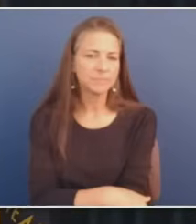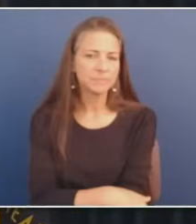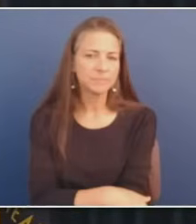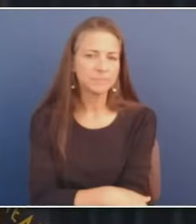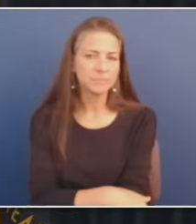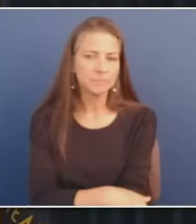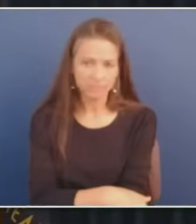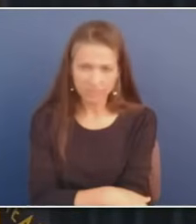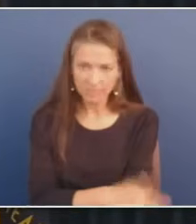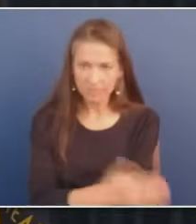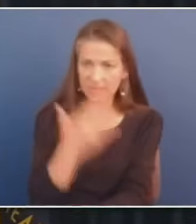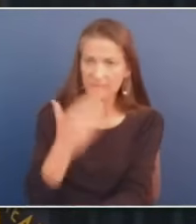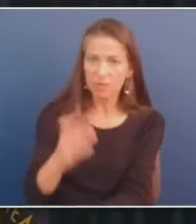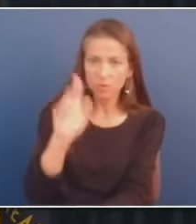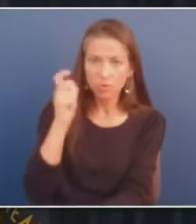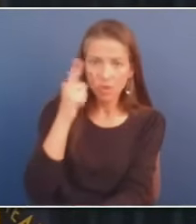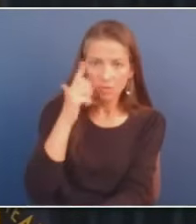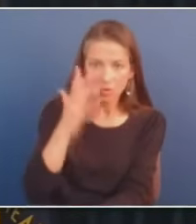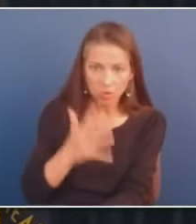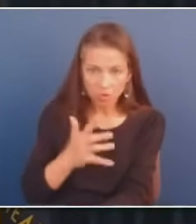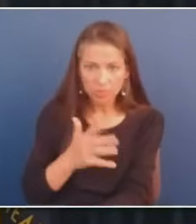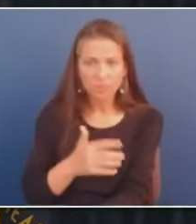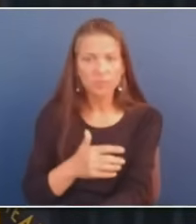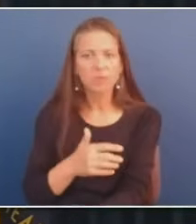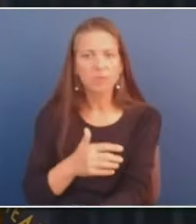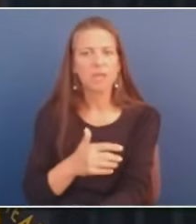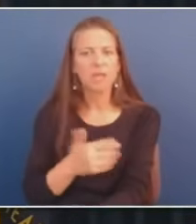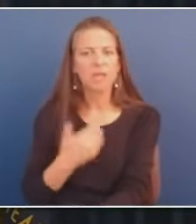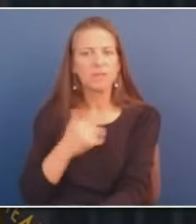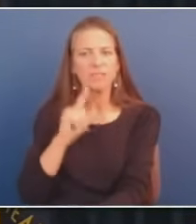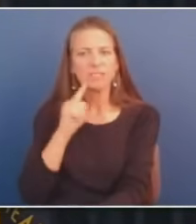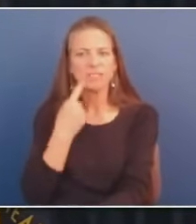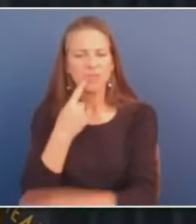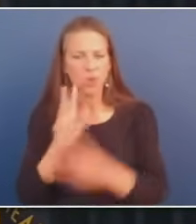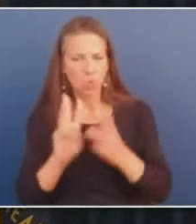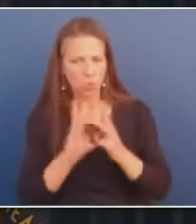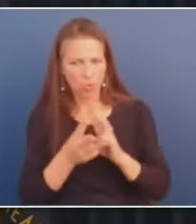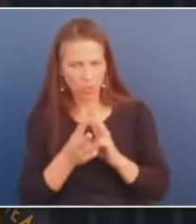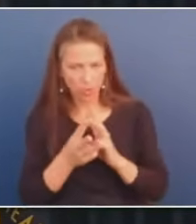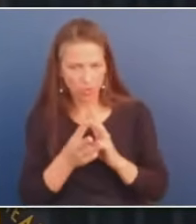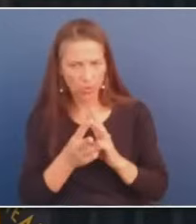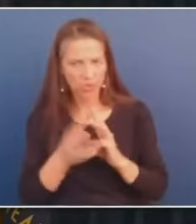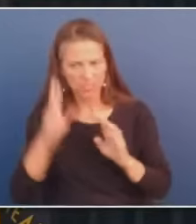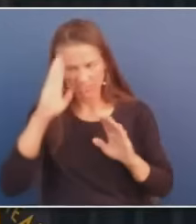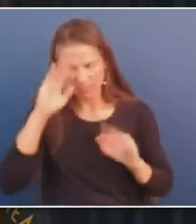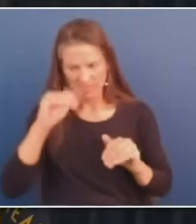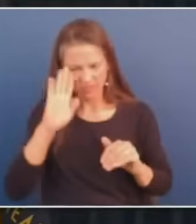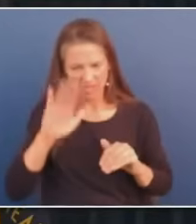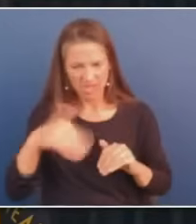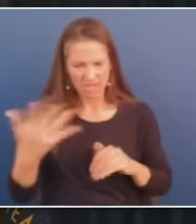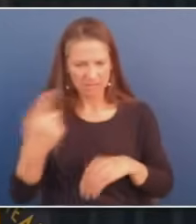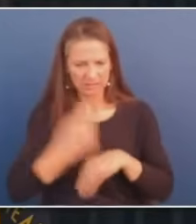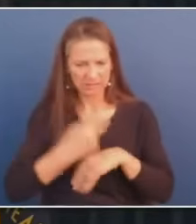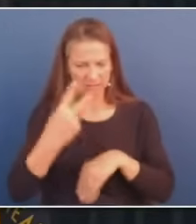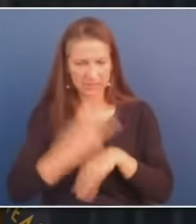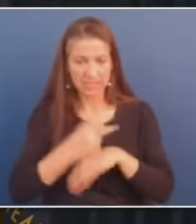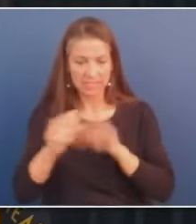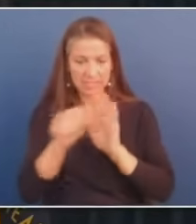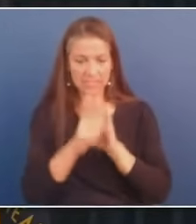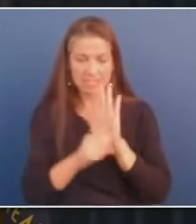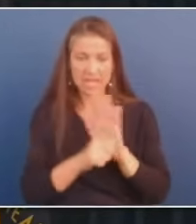Thank you, Governor. And given the potential for the severe weather that's expected over the next couple of days, though, our state highway crews are